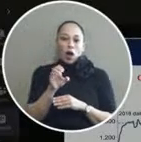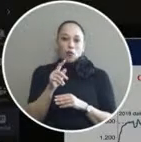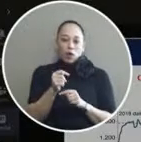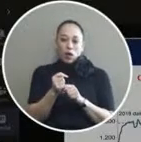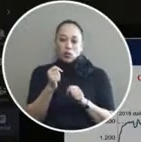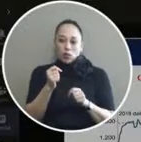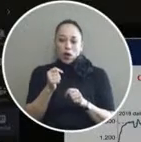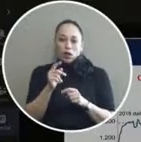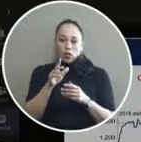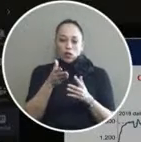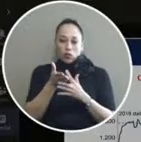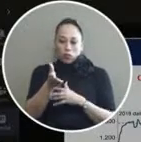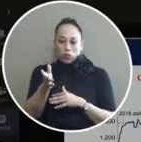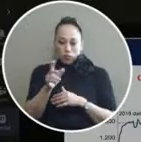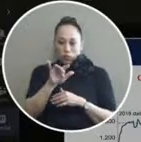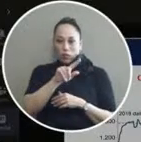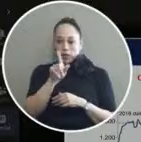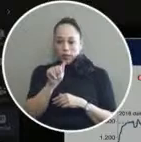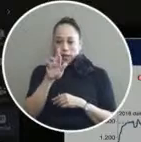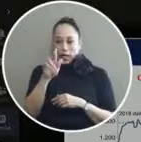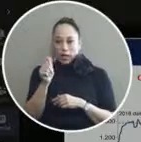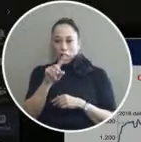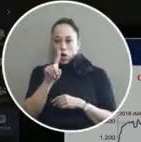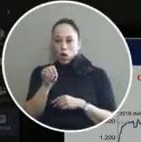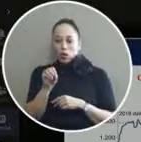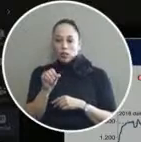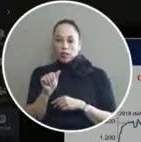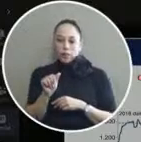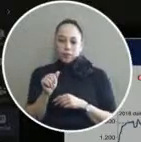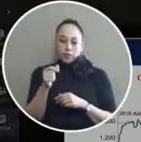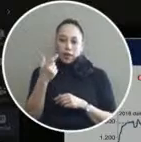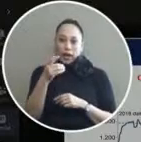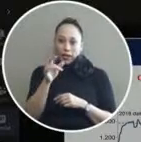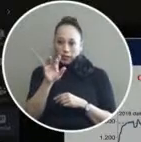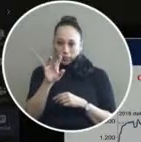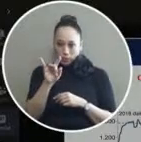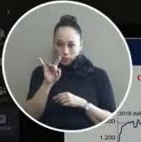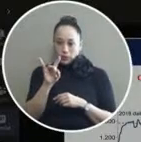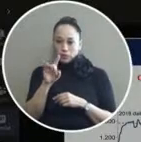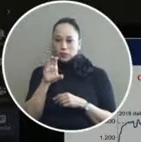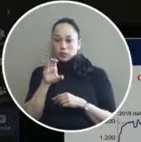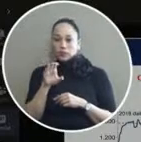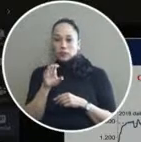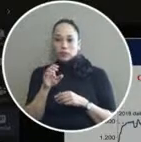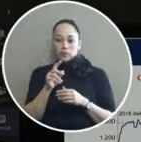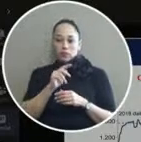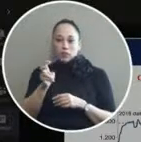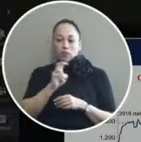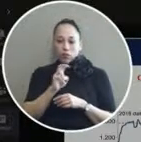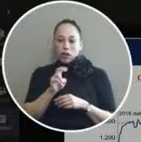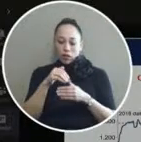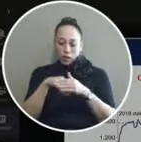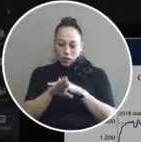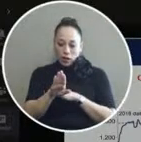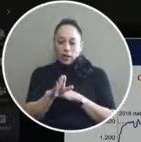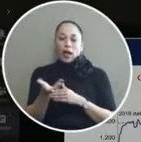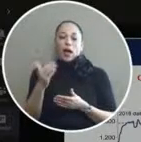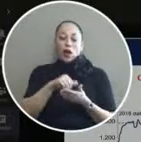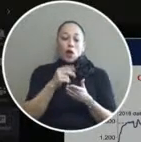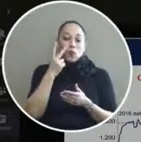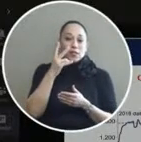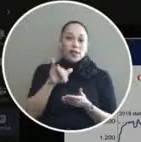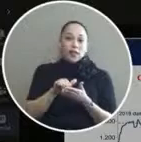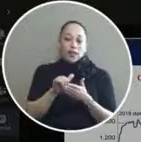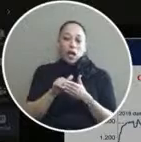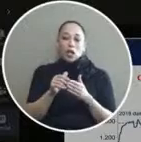day through Zaragoza. That number used to be about 1,800 trips a day through the Zaragoza port of entry. Again, we see that